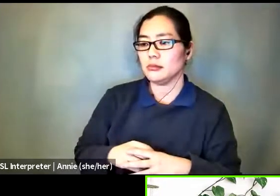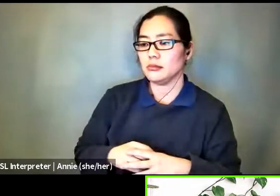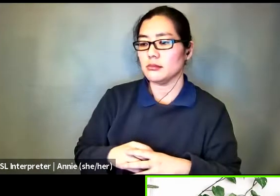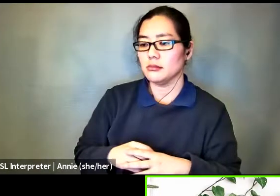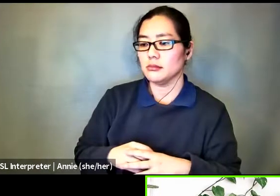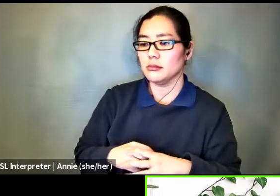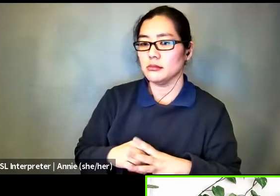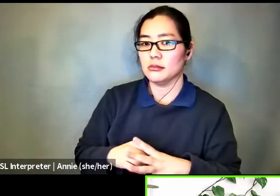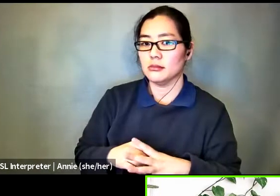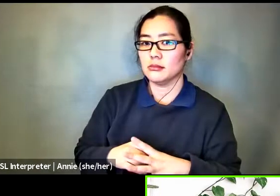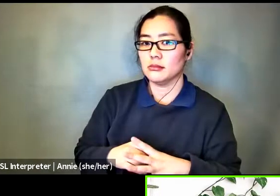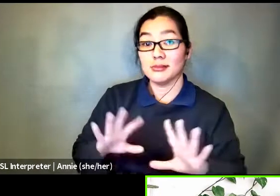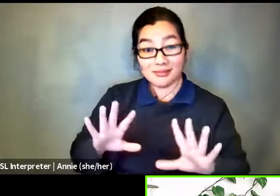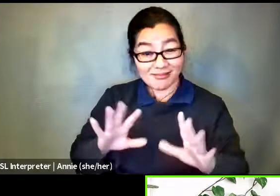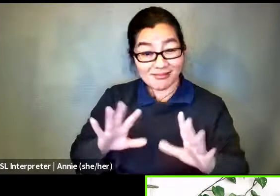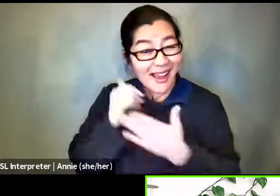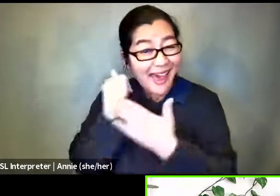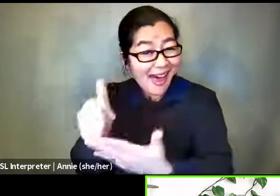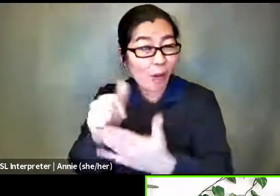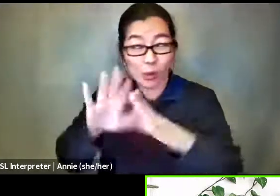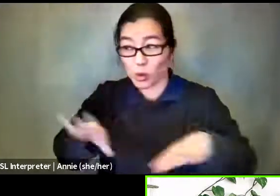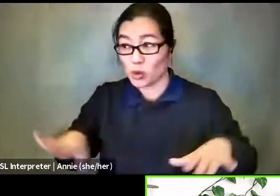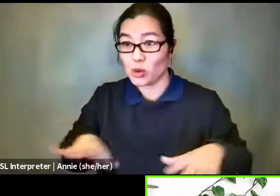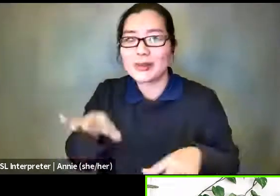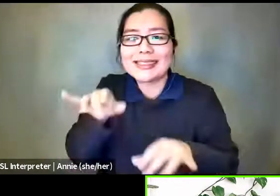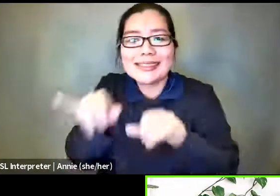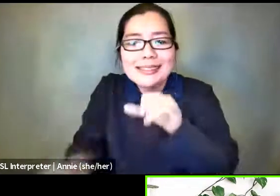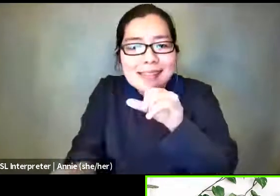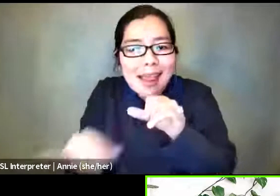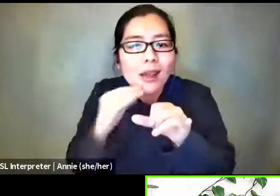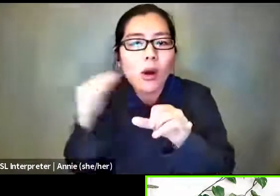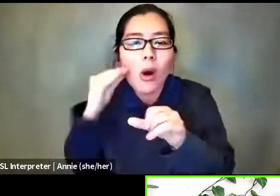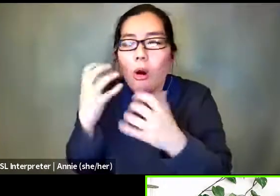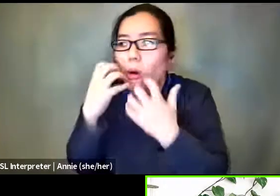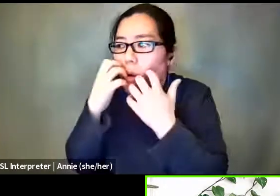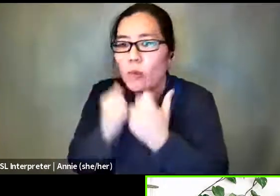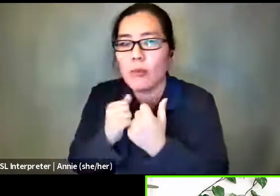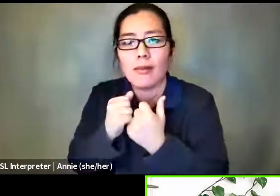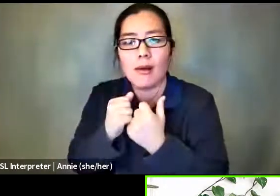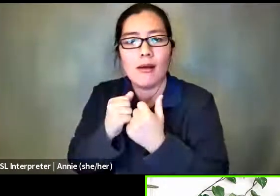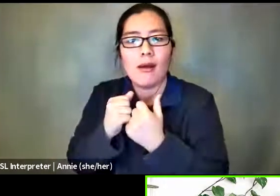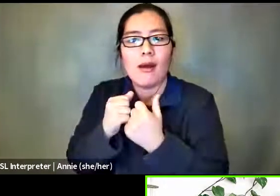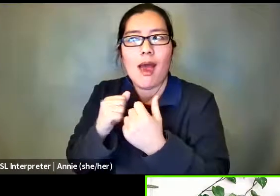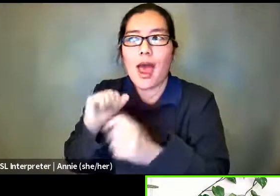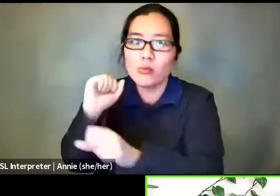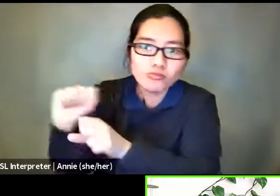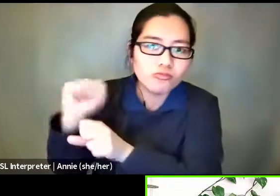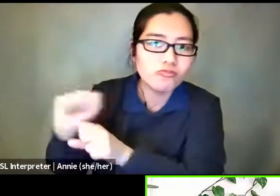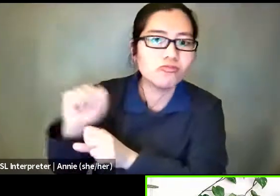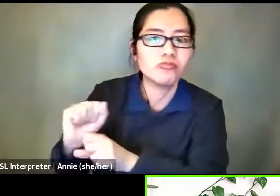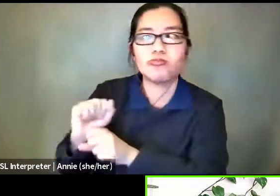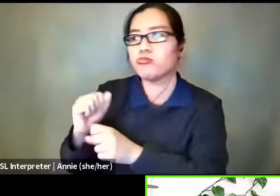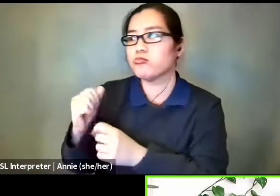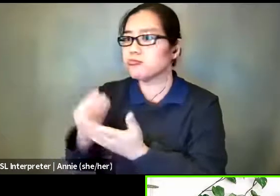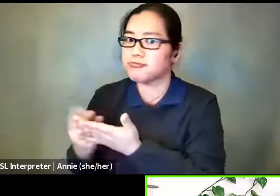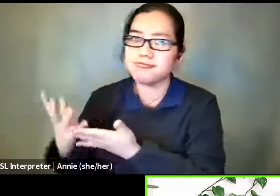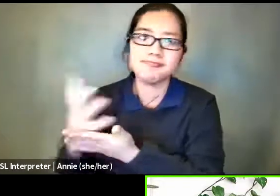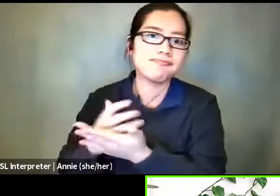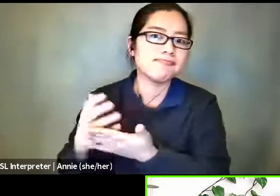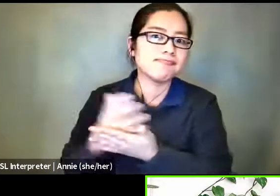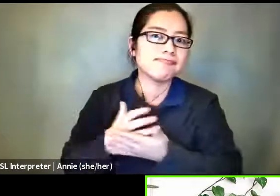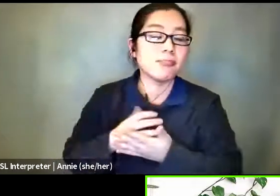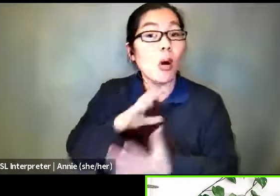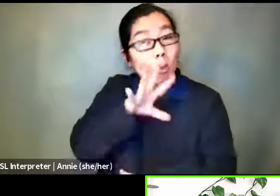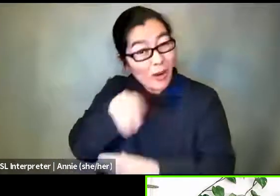stay at home with their families. They can work and live and earn a good living in their tribal